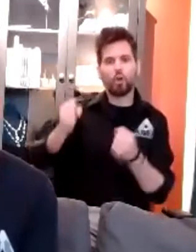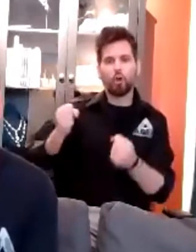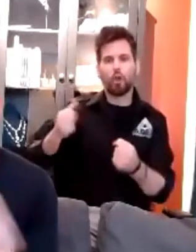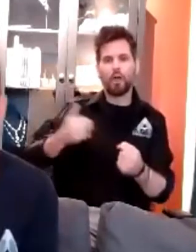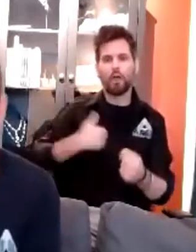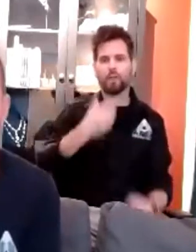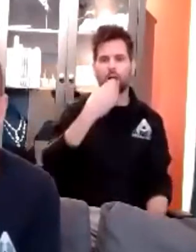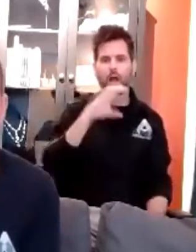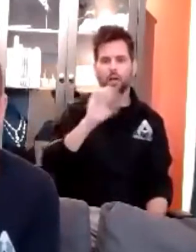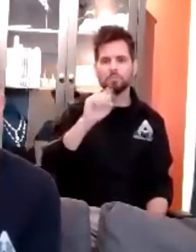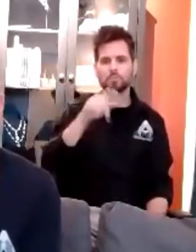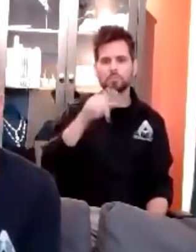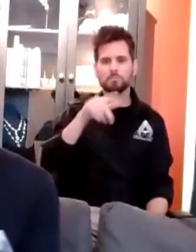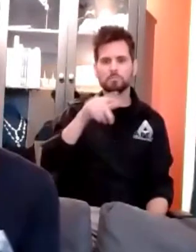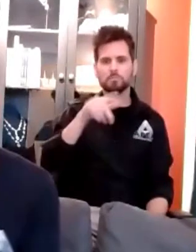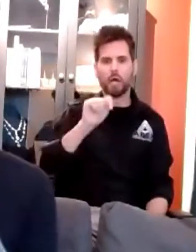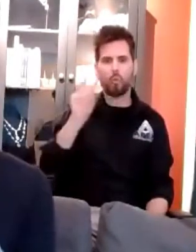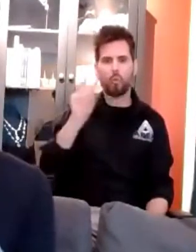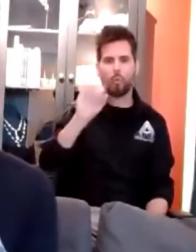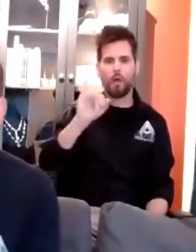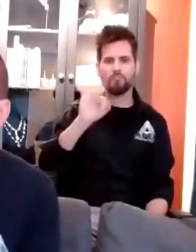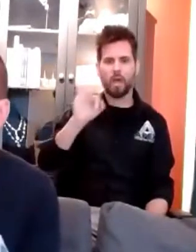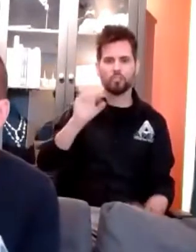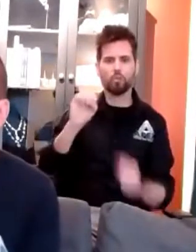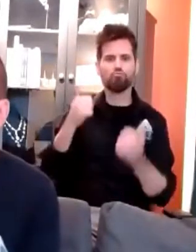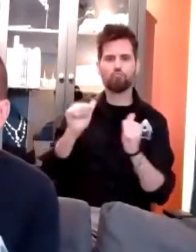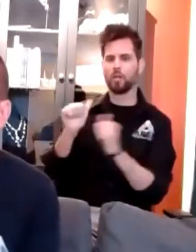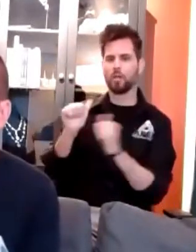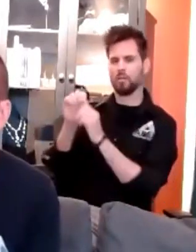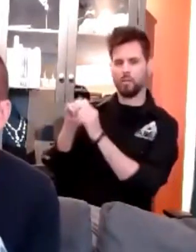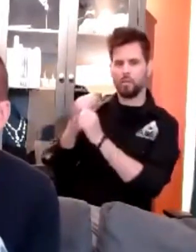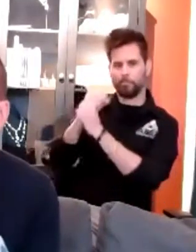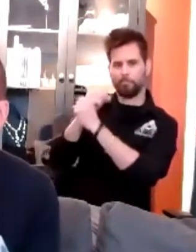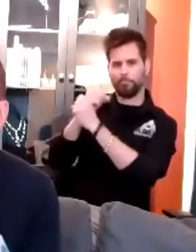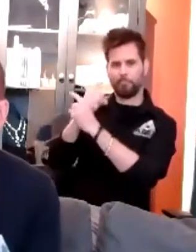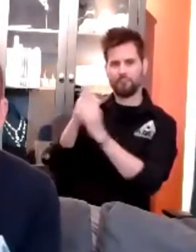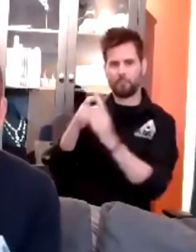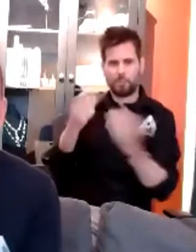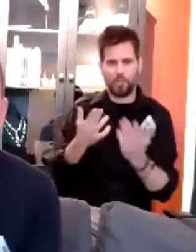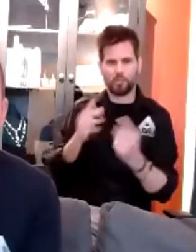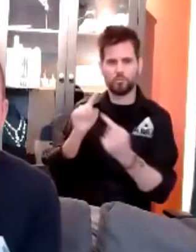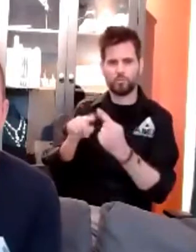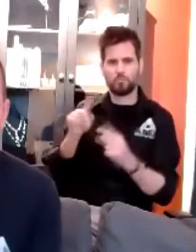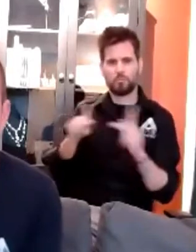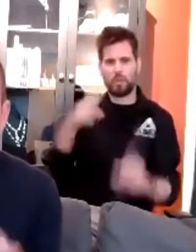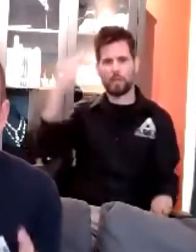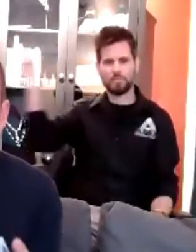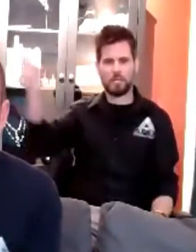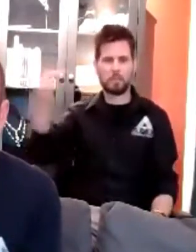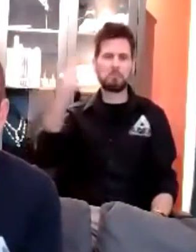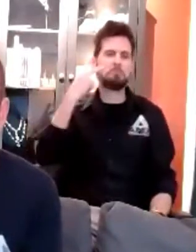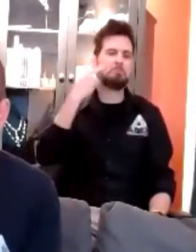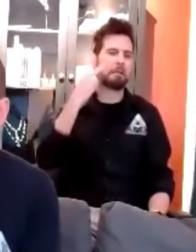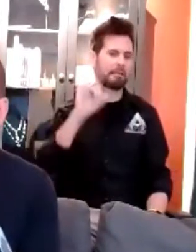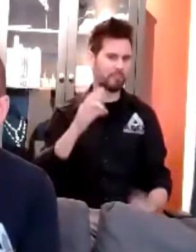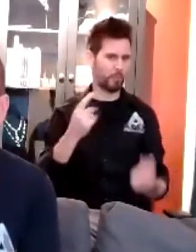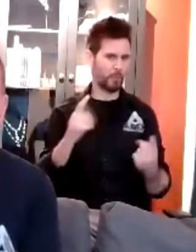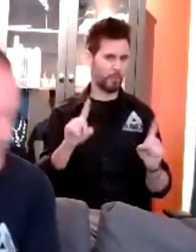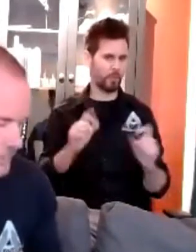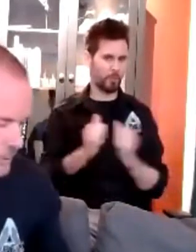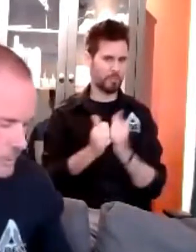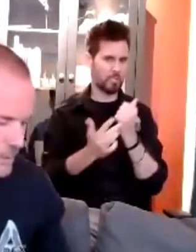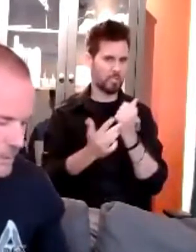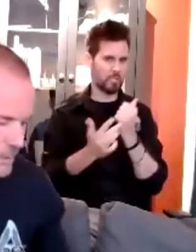go outside kennels while I'm inside in here. So hopefully our technical things will work. Let's see.